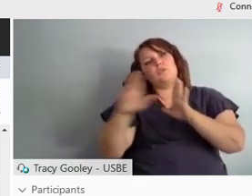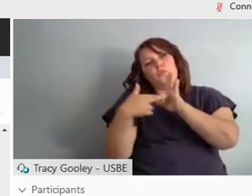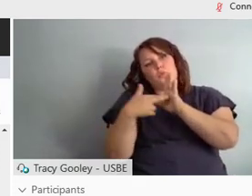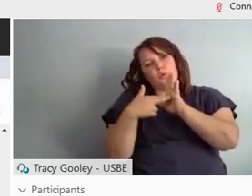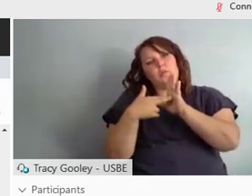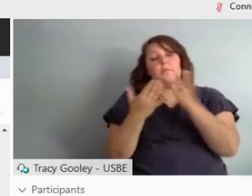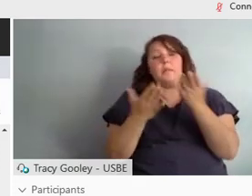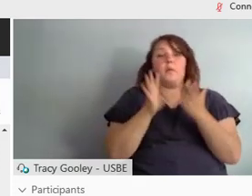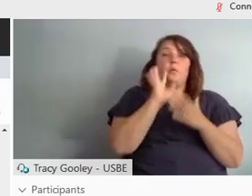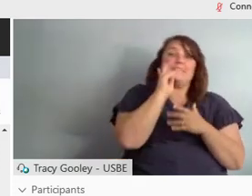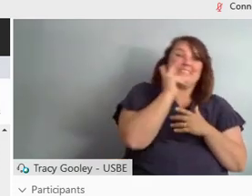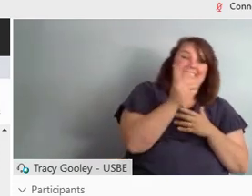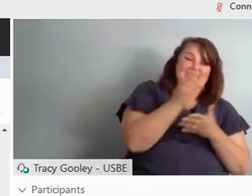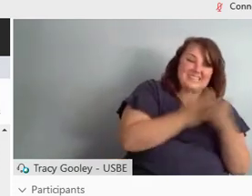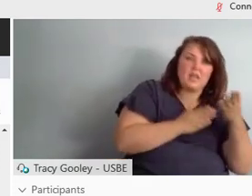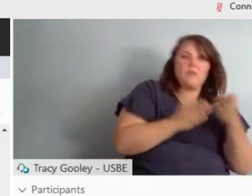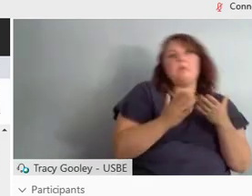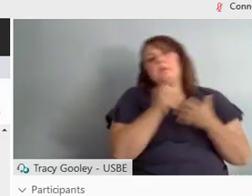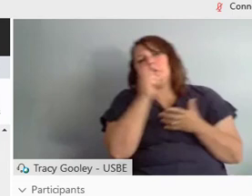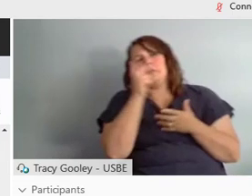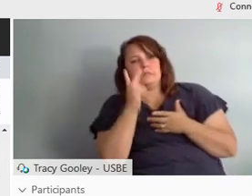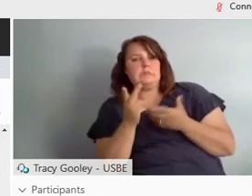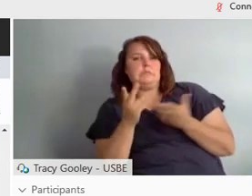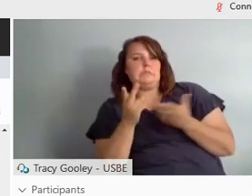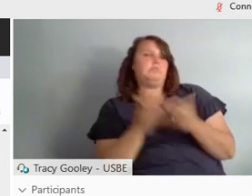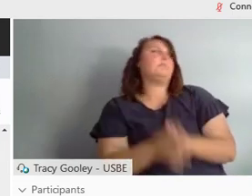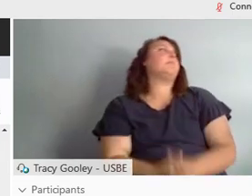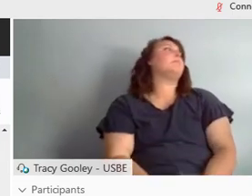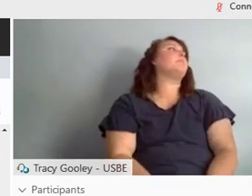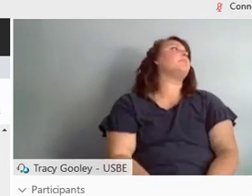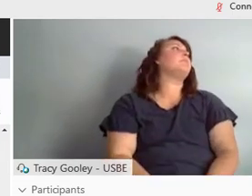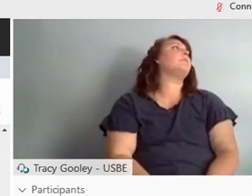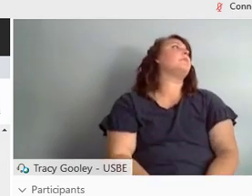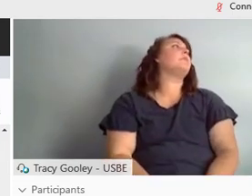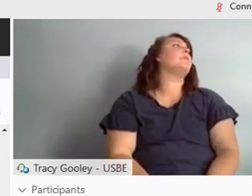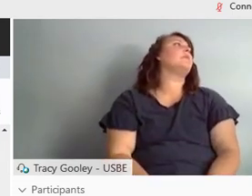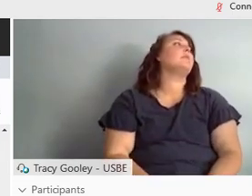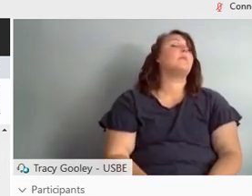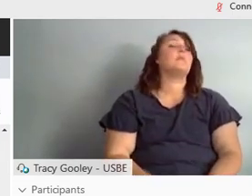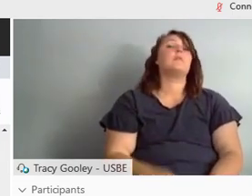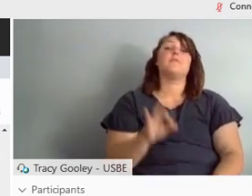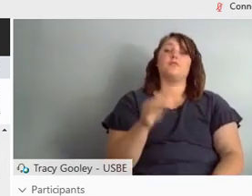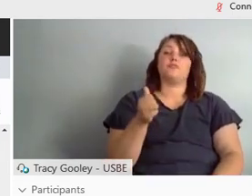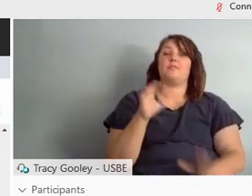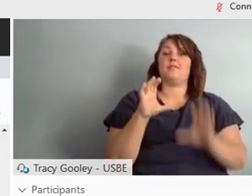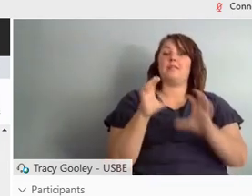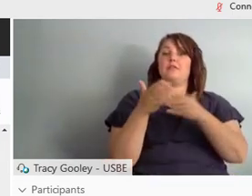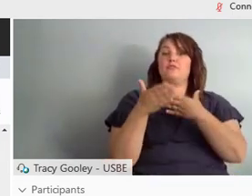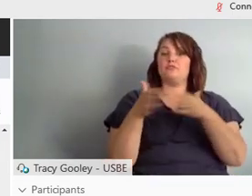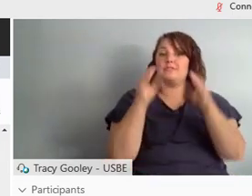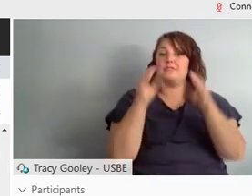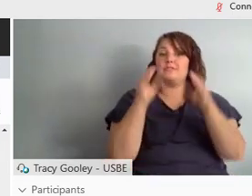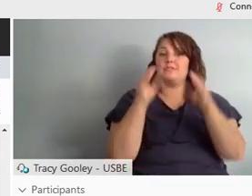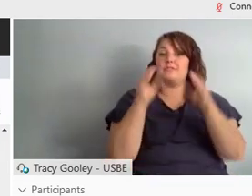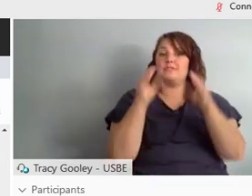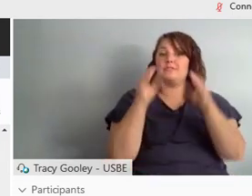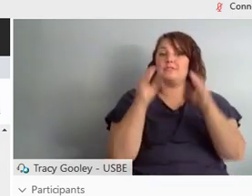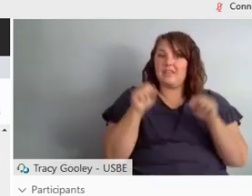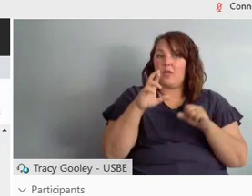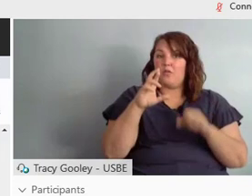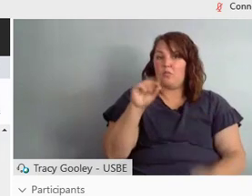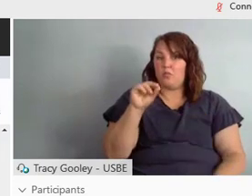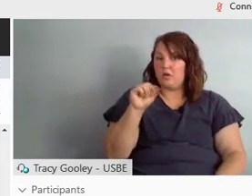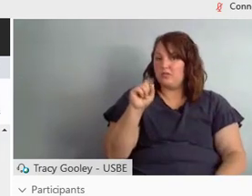or may not see some of the things that are here. If you're a classroom teacher, you won't have the ability